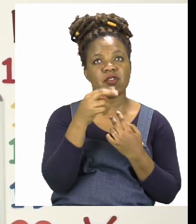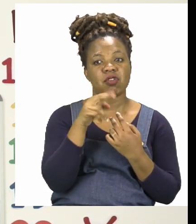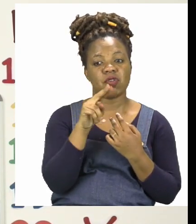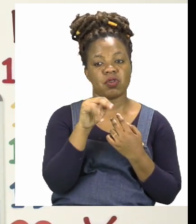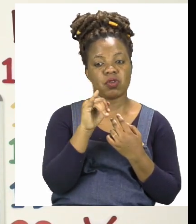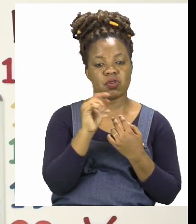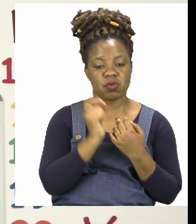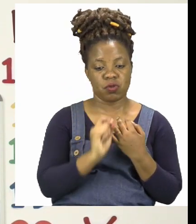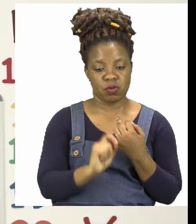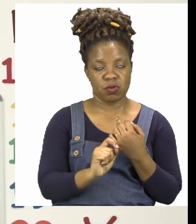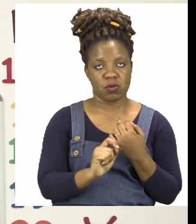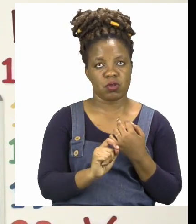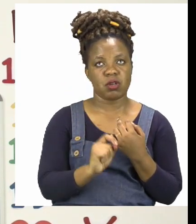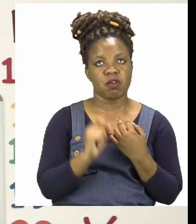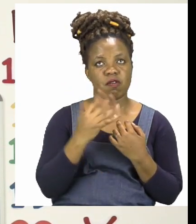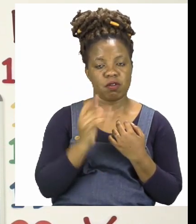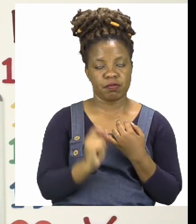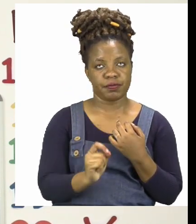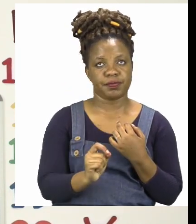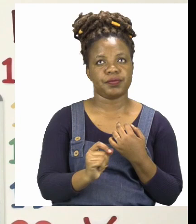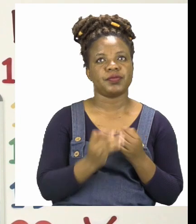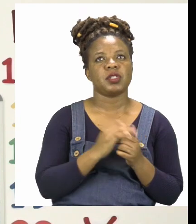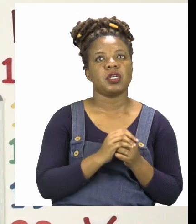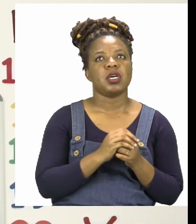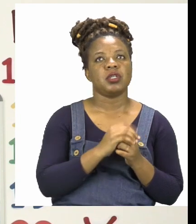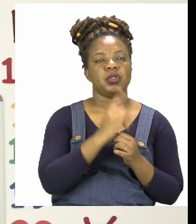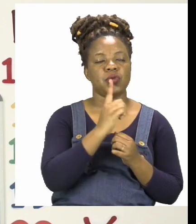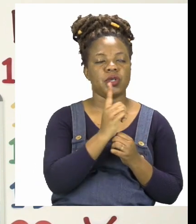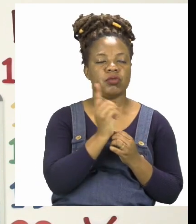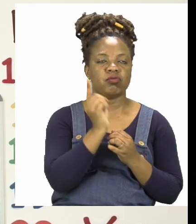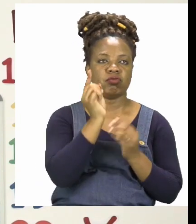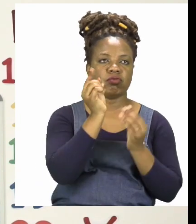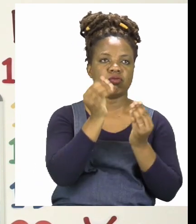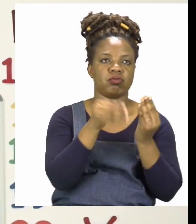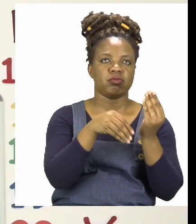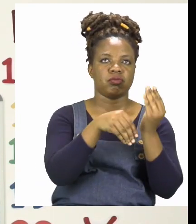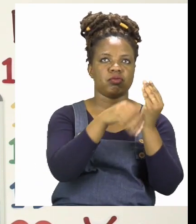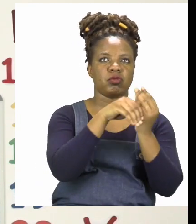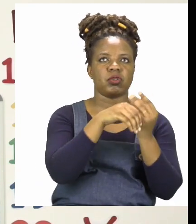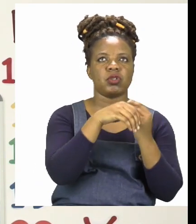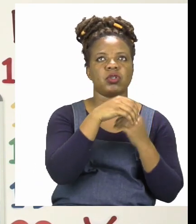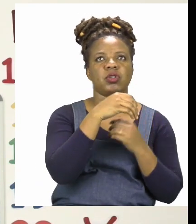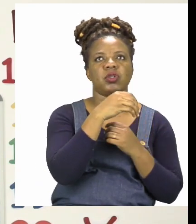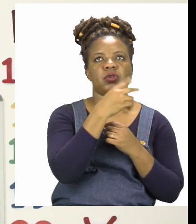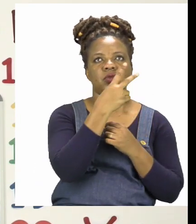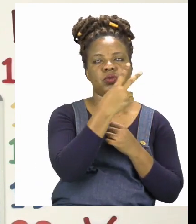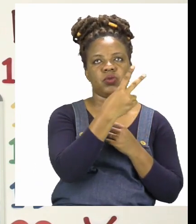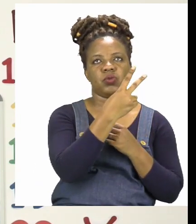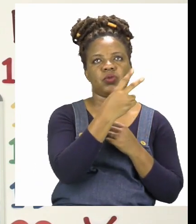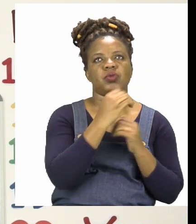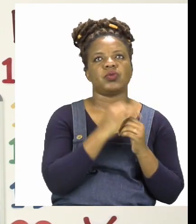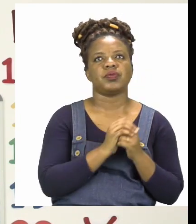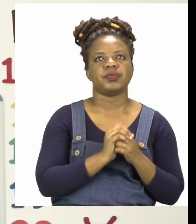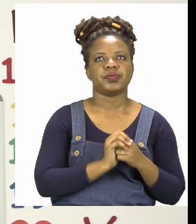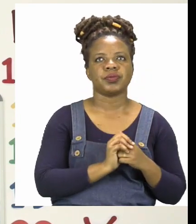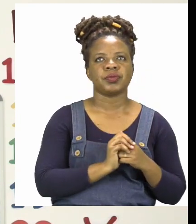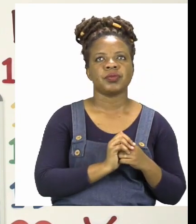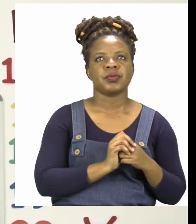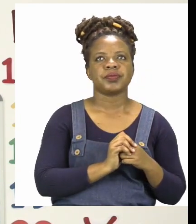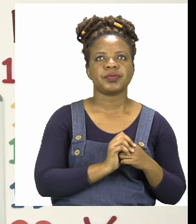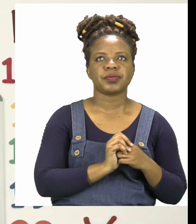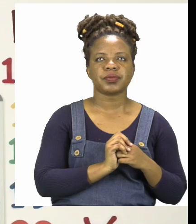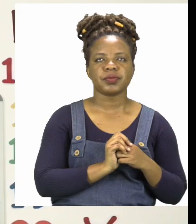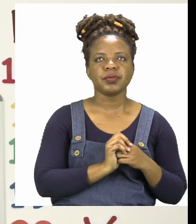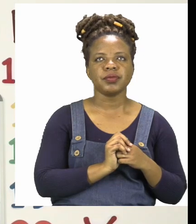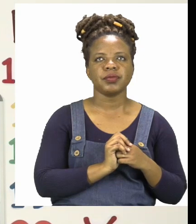for the 15. So for our 15, our 1 is with our tens, and then we write 5. Now we can